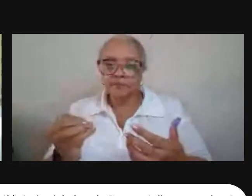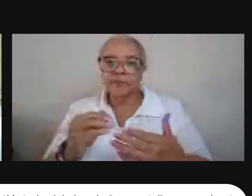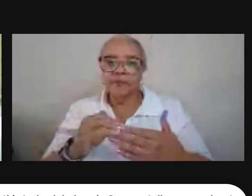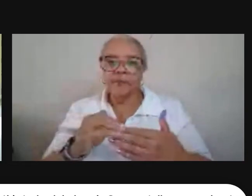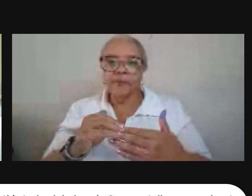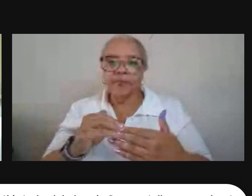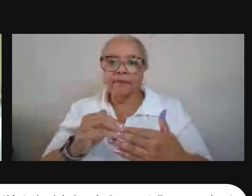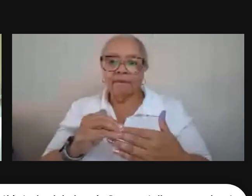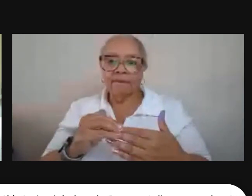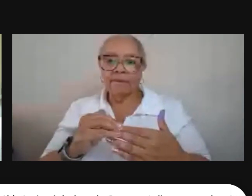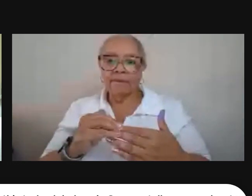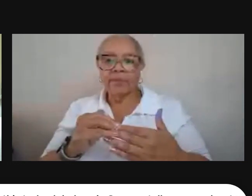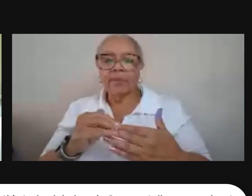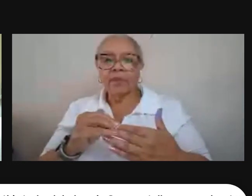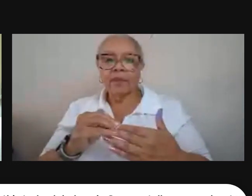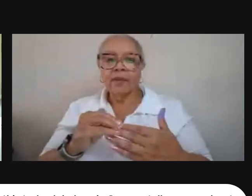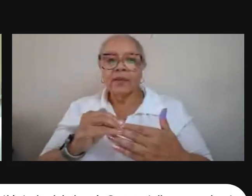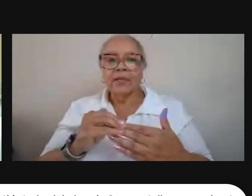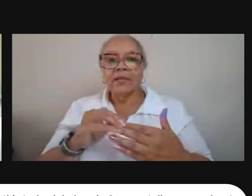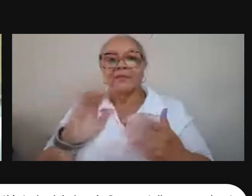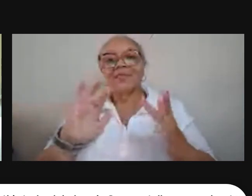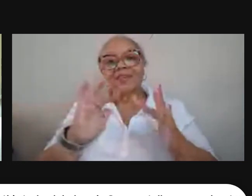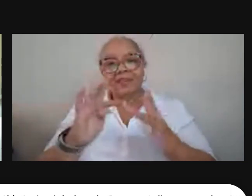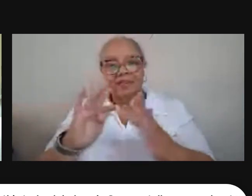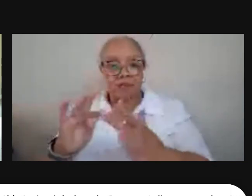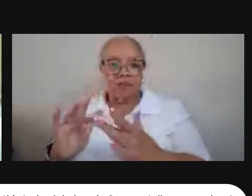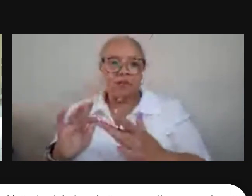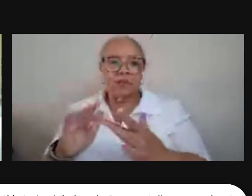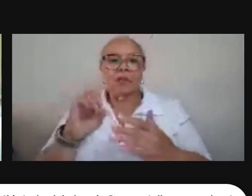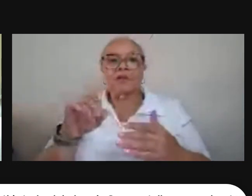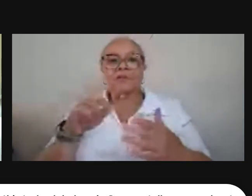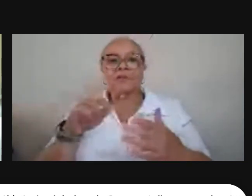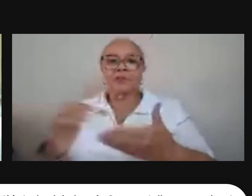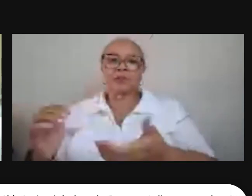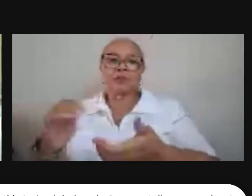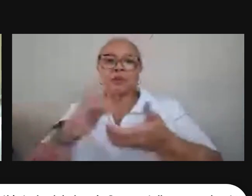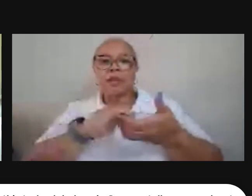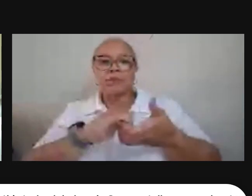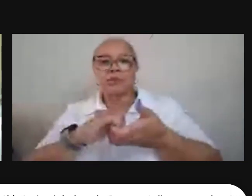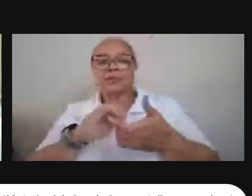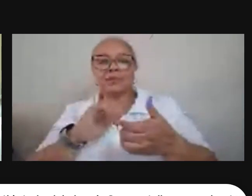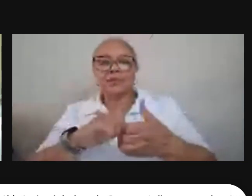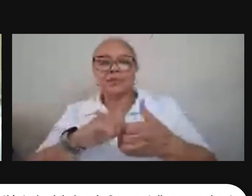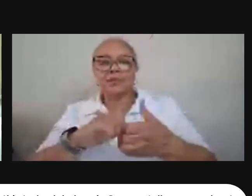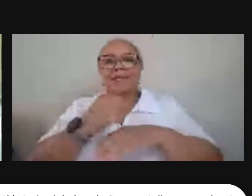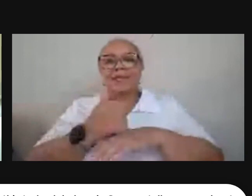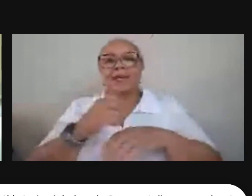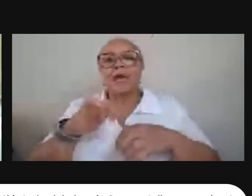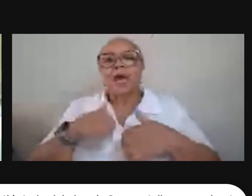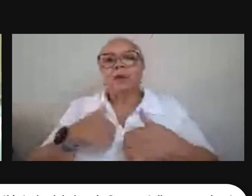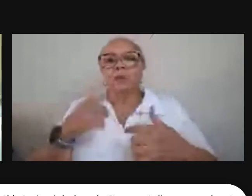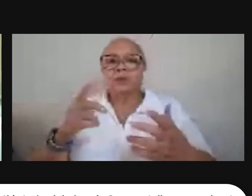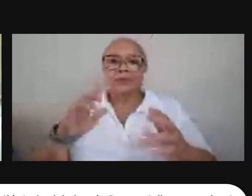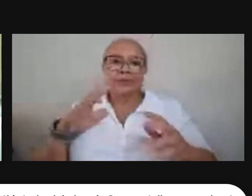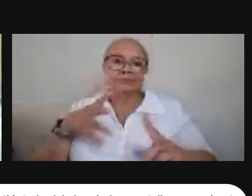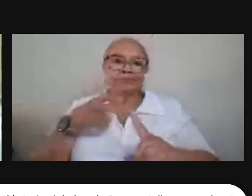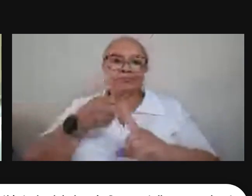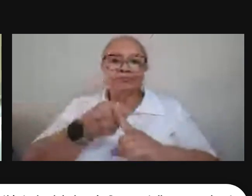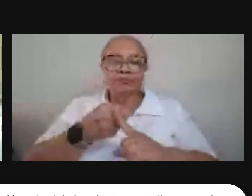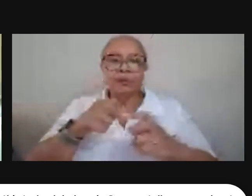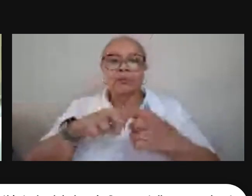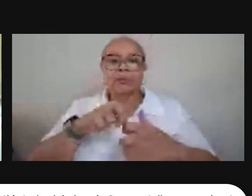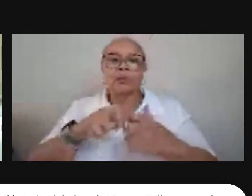I think the network of these collaborations is the basis for how we tackle these problems. And I